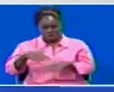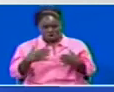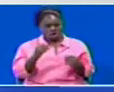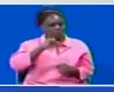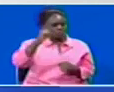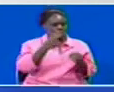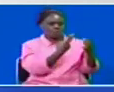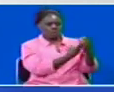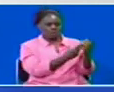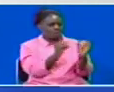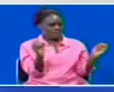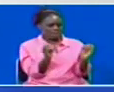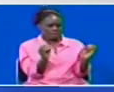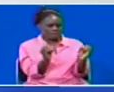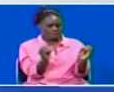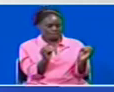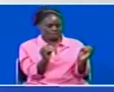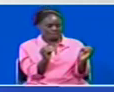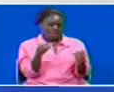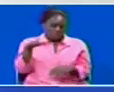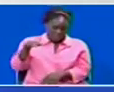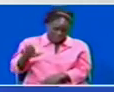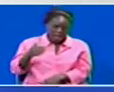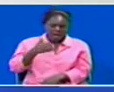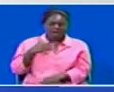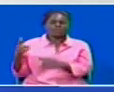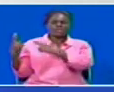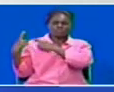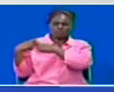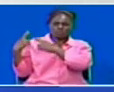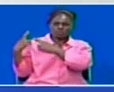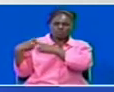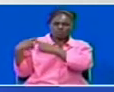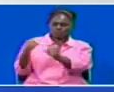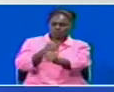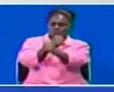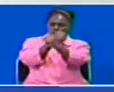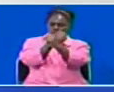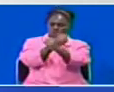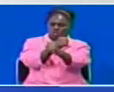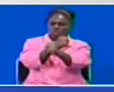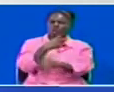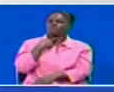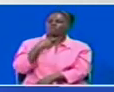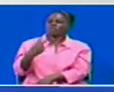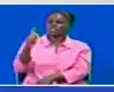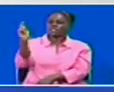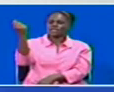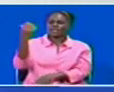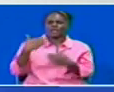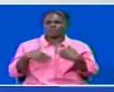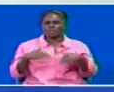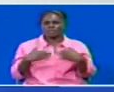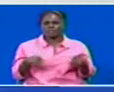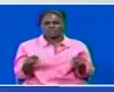political affiliation or any politician. They have a responsibility to safeguard the voice of Kenyans and